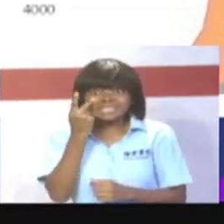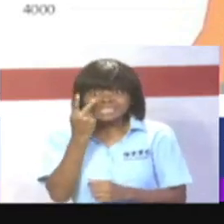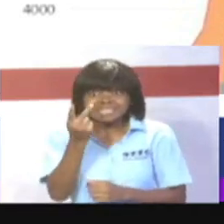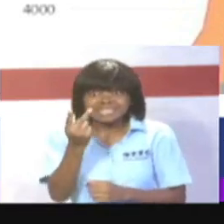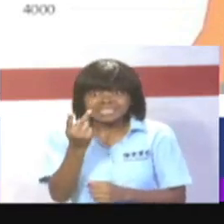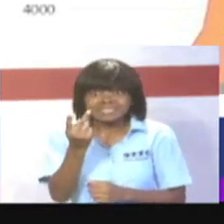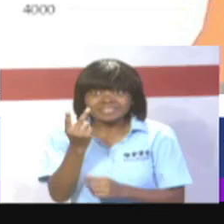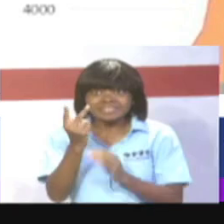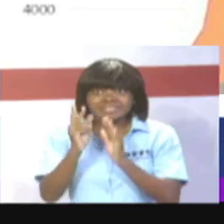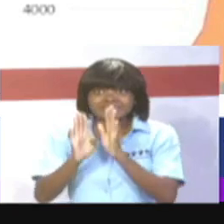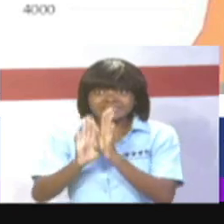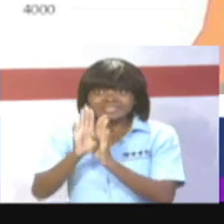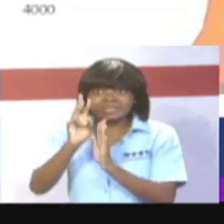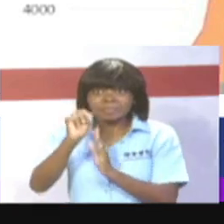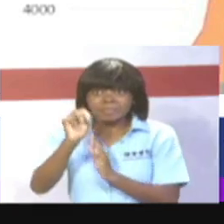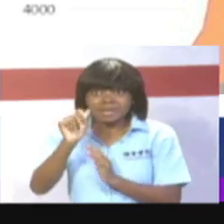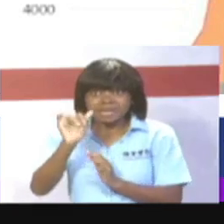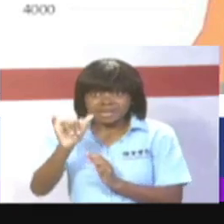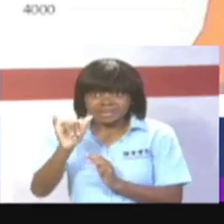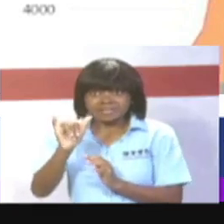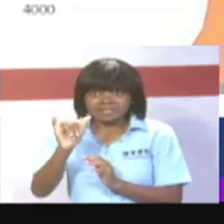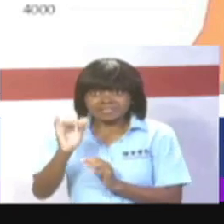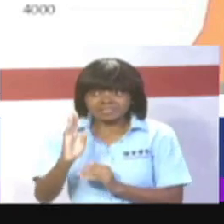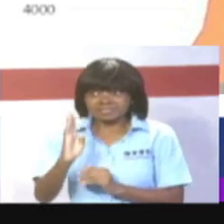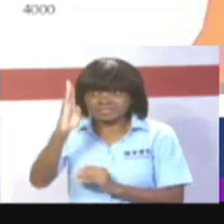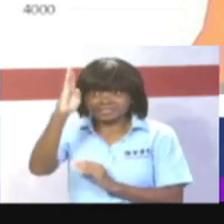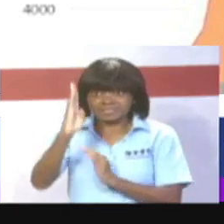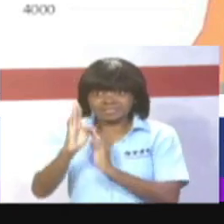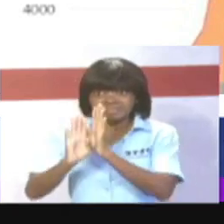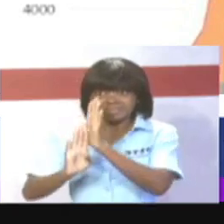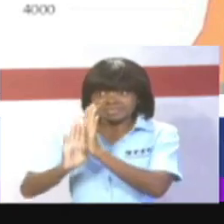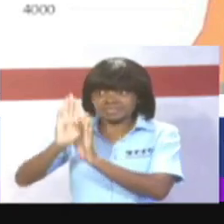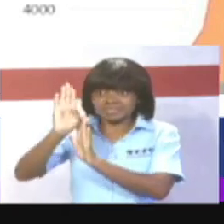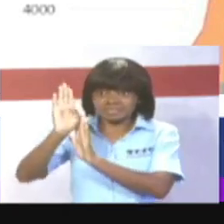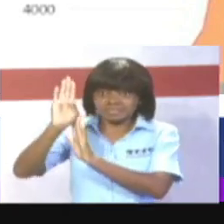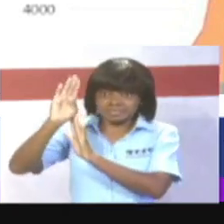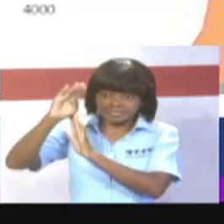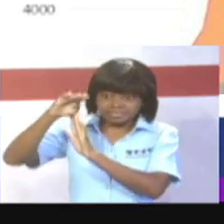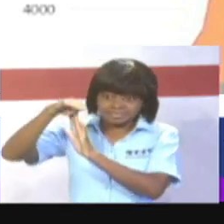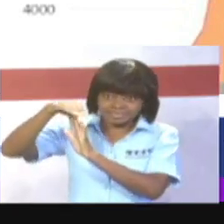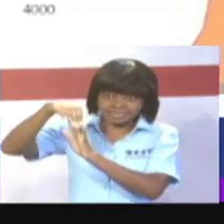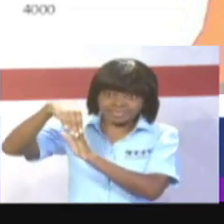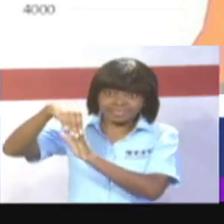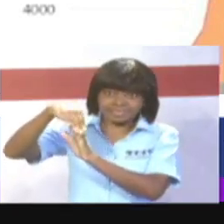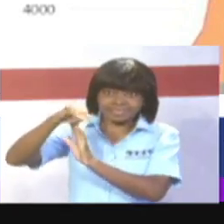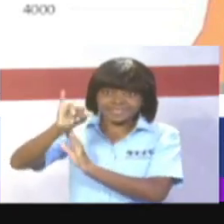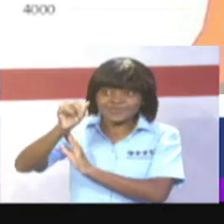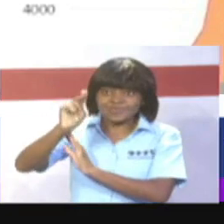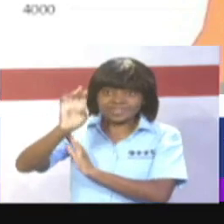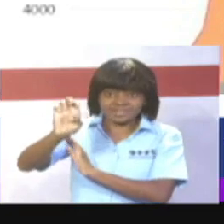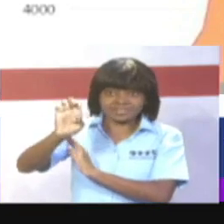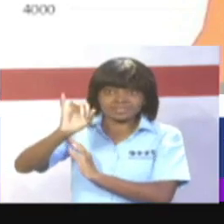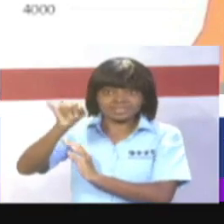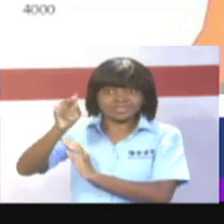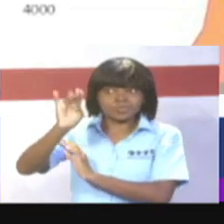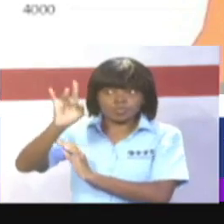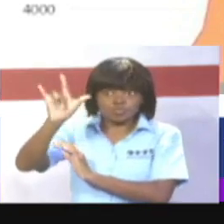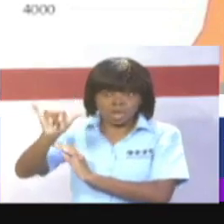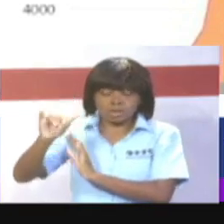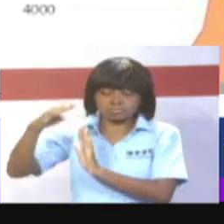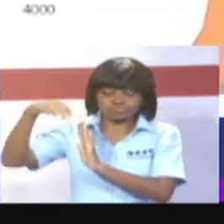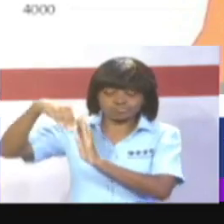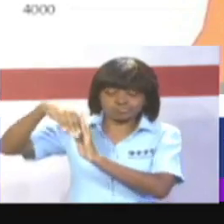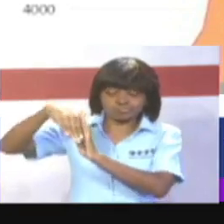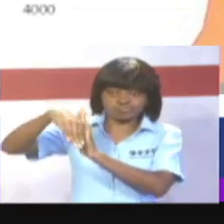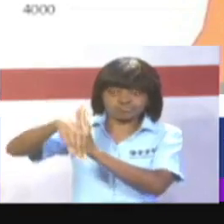the restrictions had been implemented. We had a decrease to June, another decrease into July, and then we actually started opening things